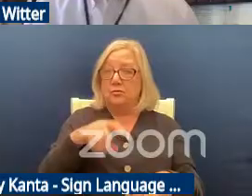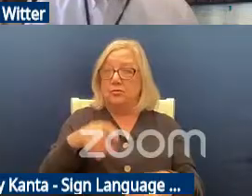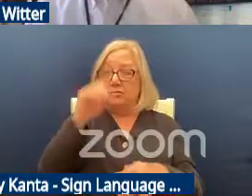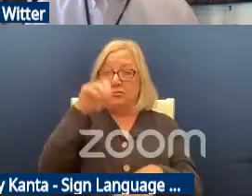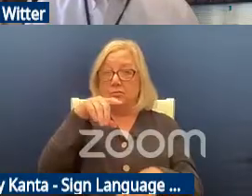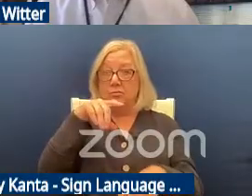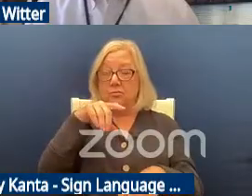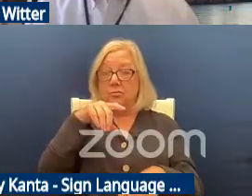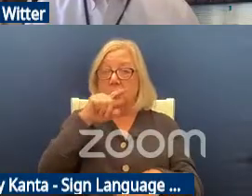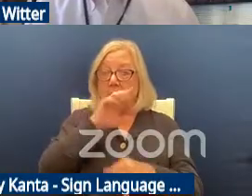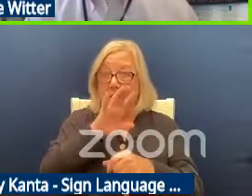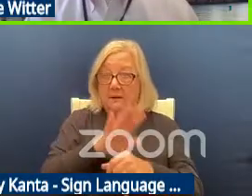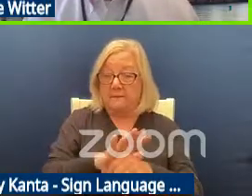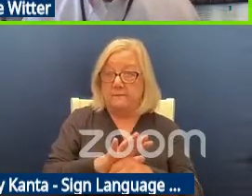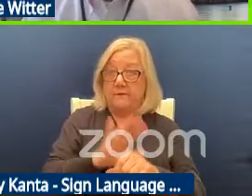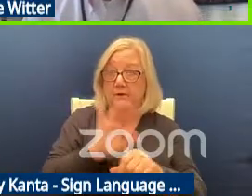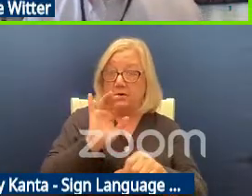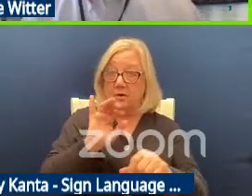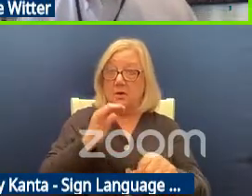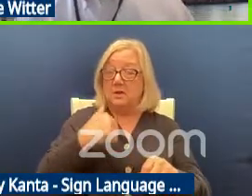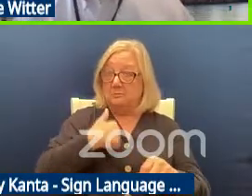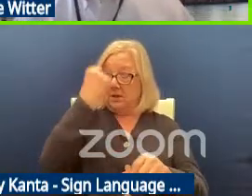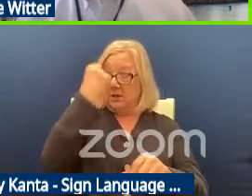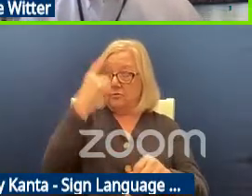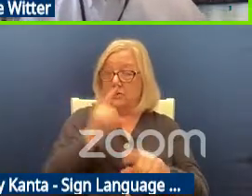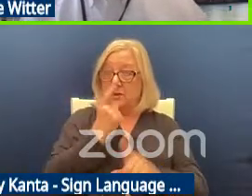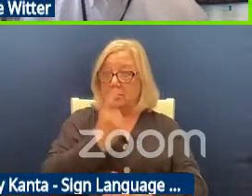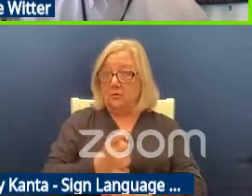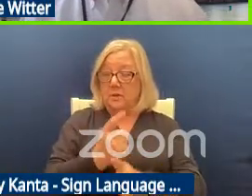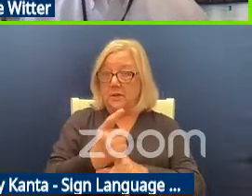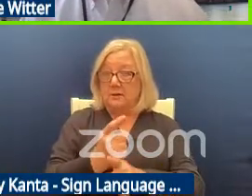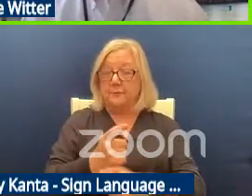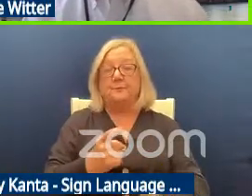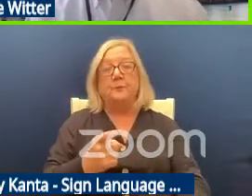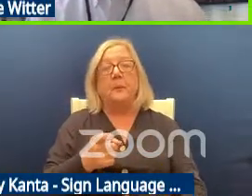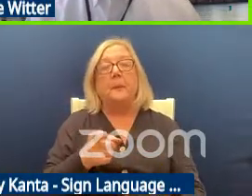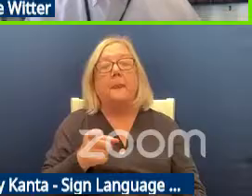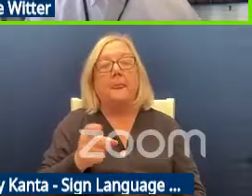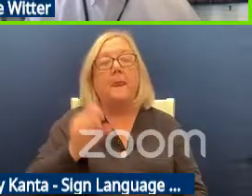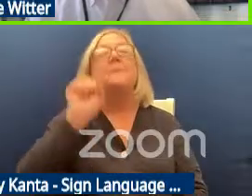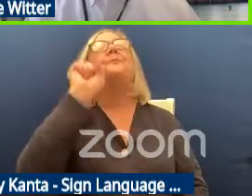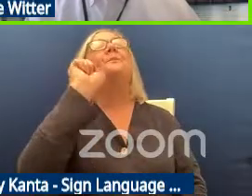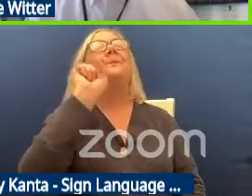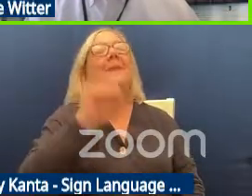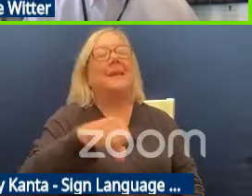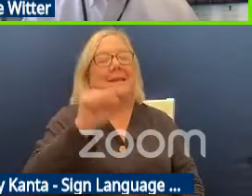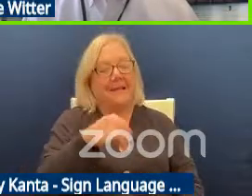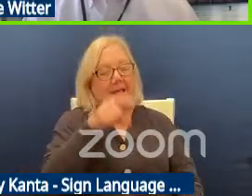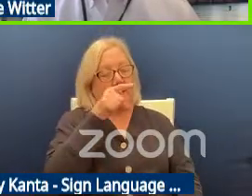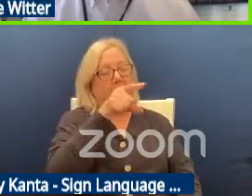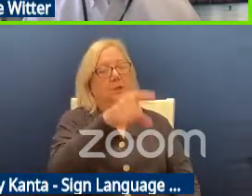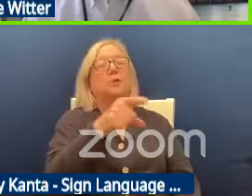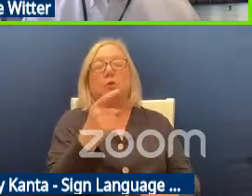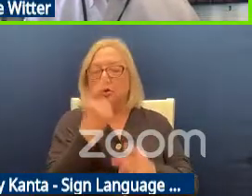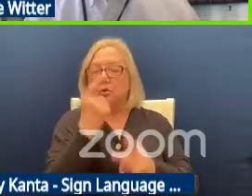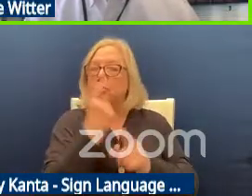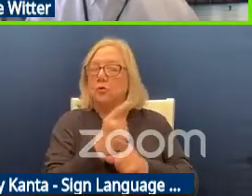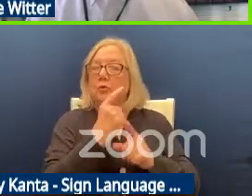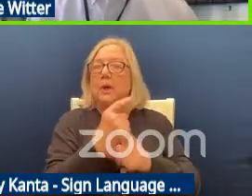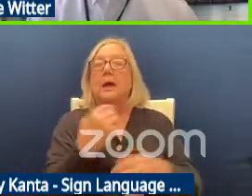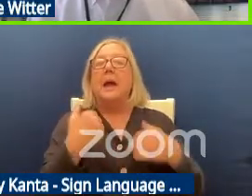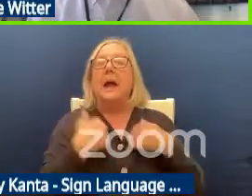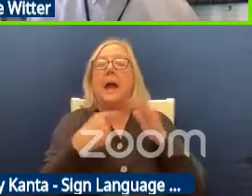that's important. Matt, I think you're fundamentally correct that there are two different models,